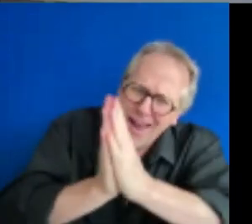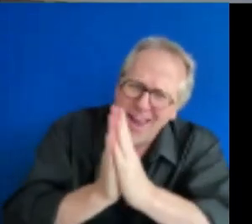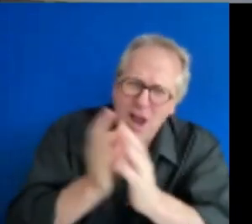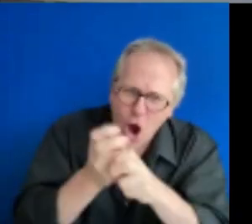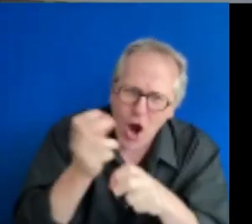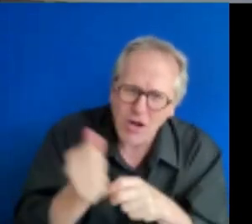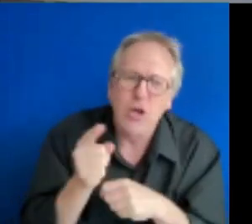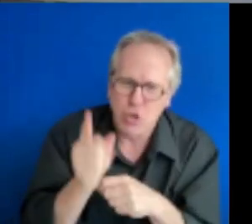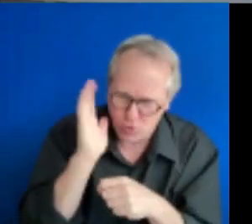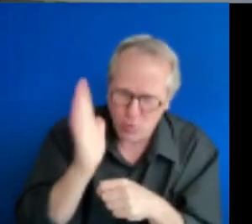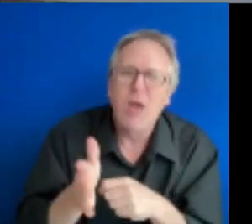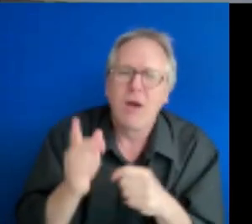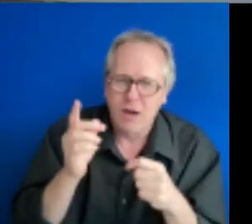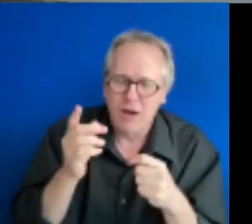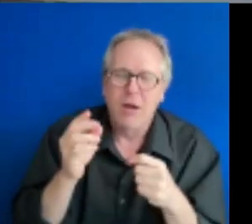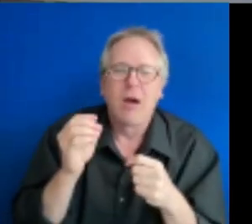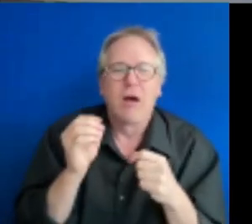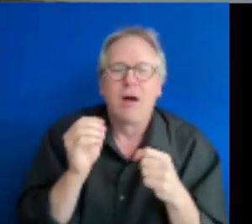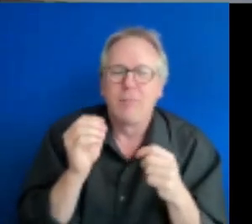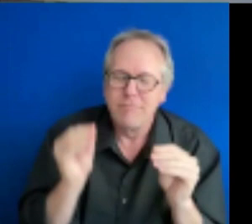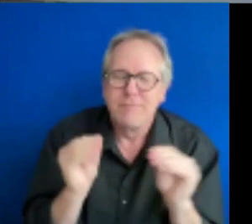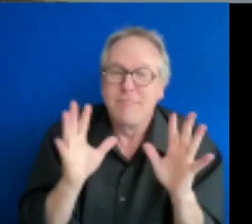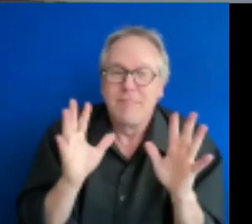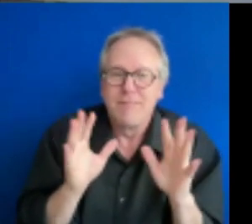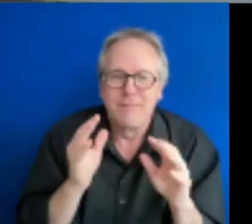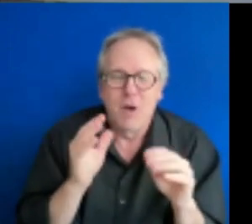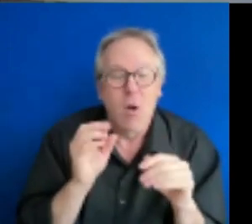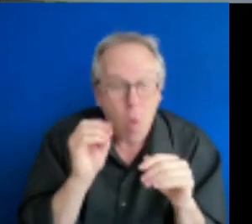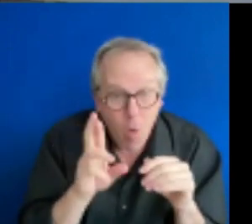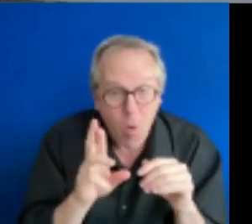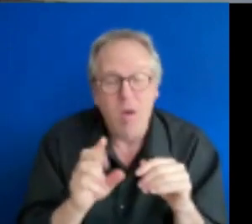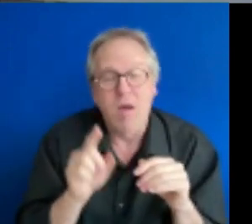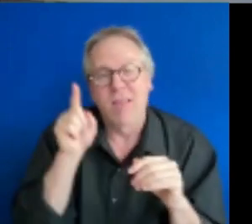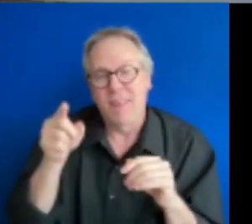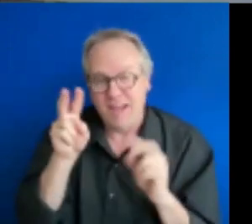and you will be, or we're seen as